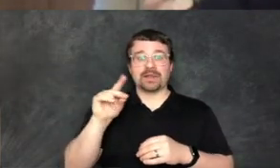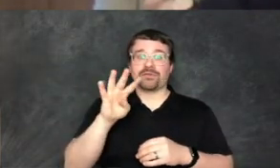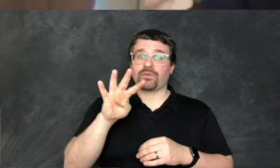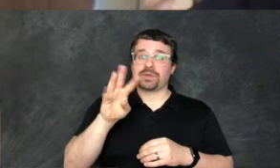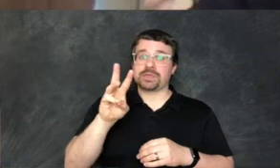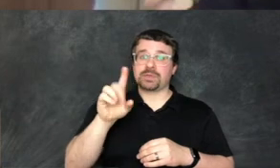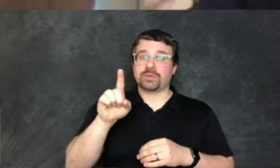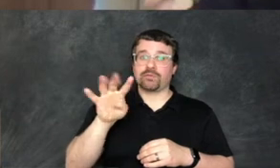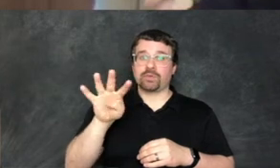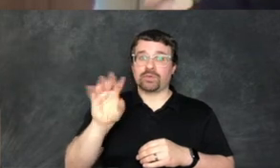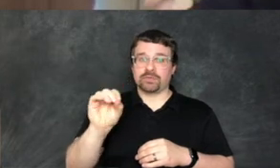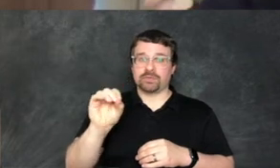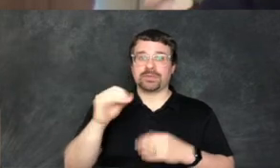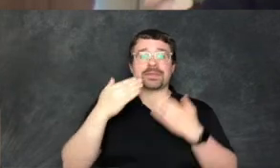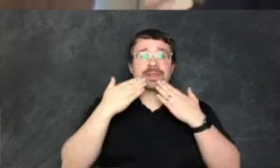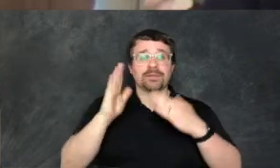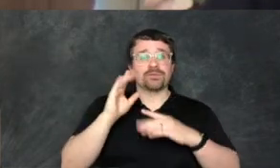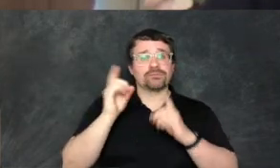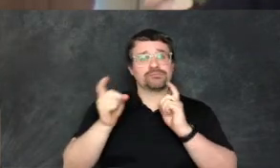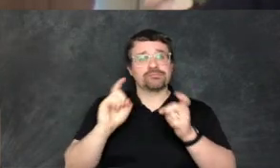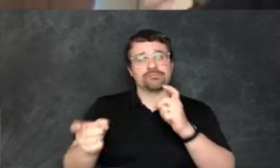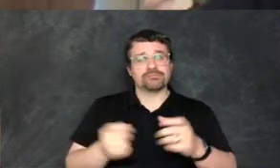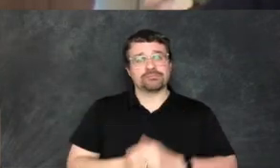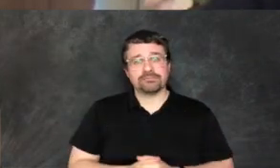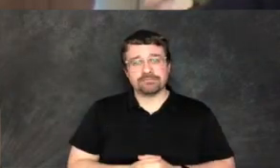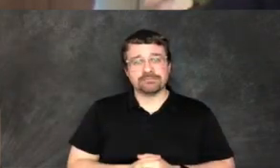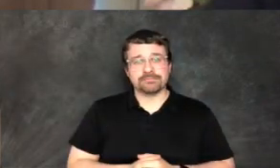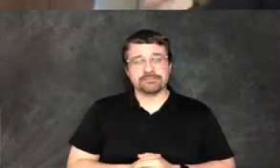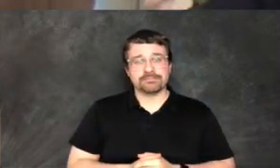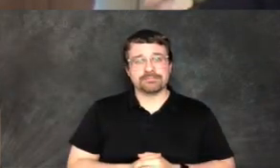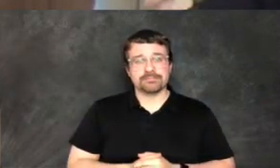46140. Thank you for your generosity.